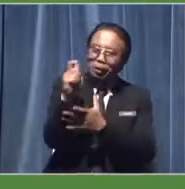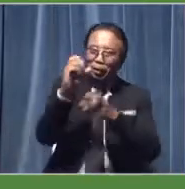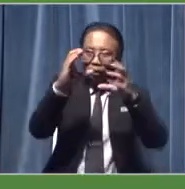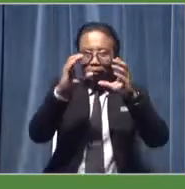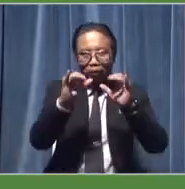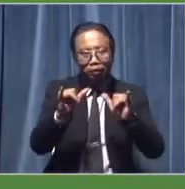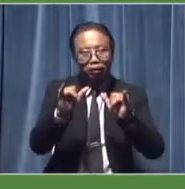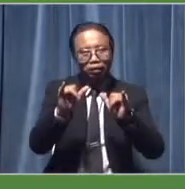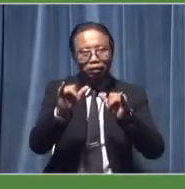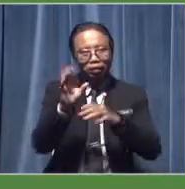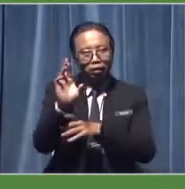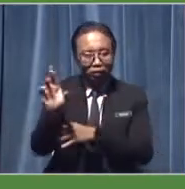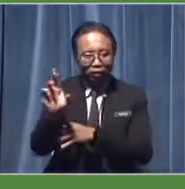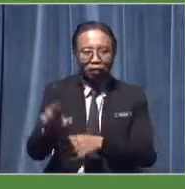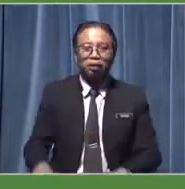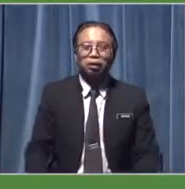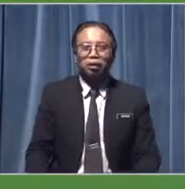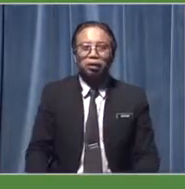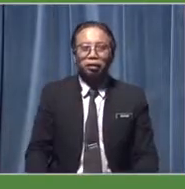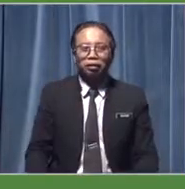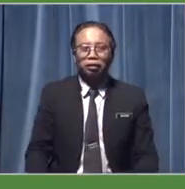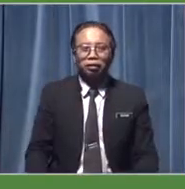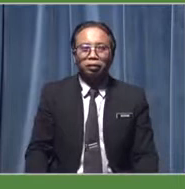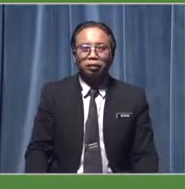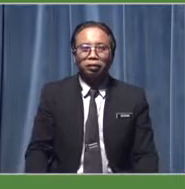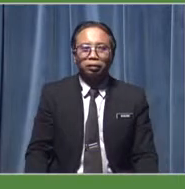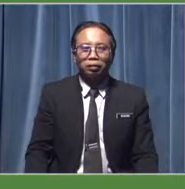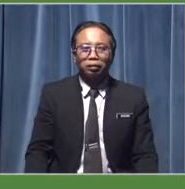the units microfarads.